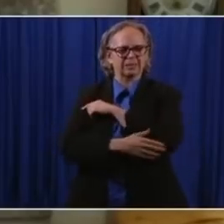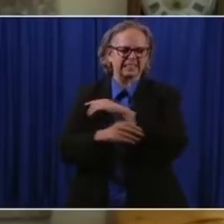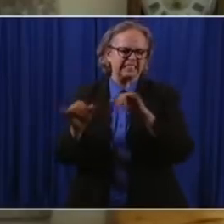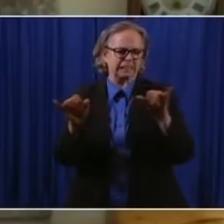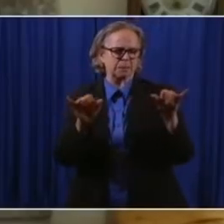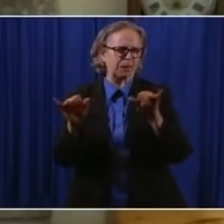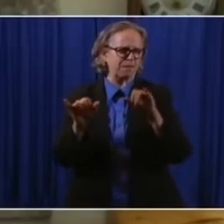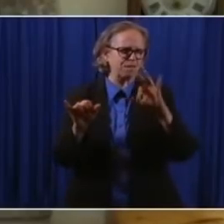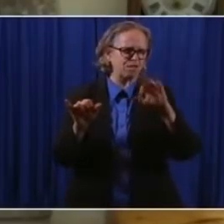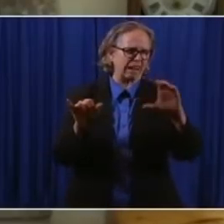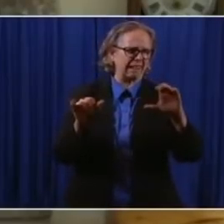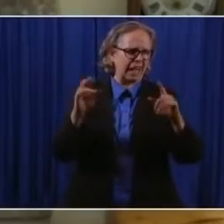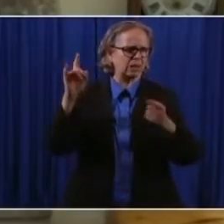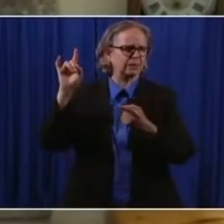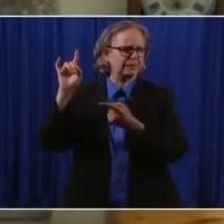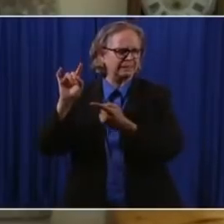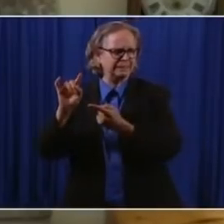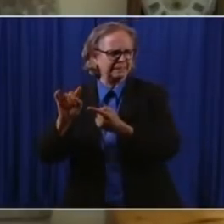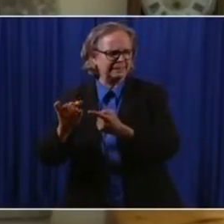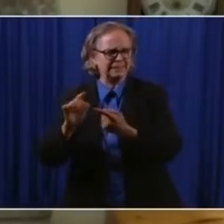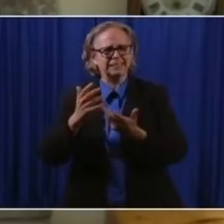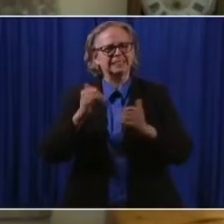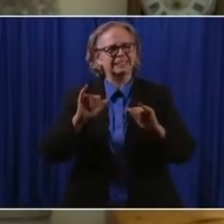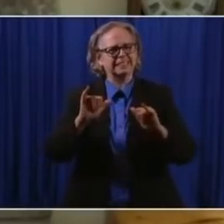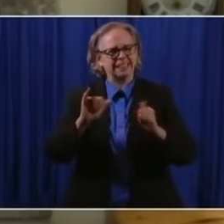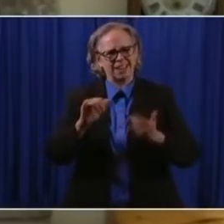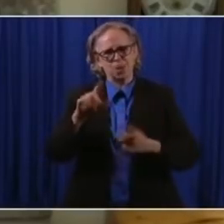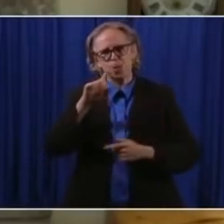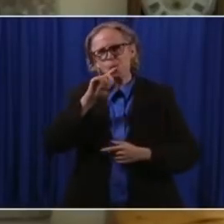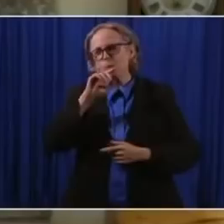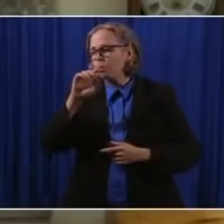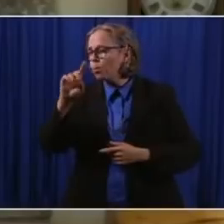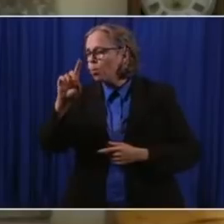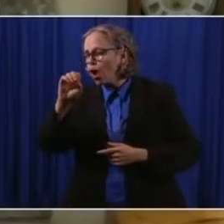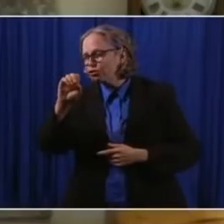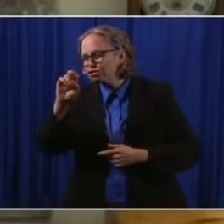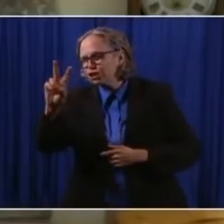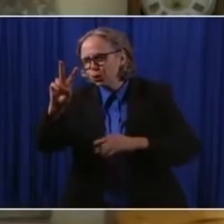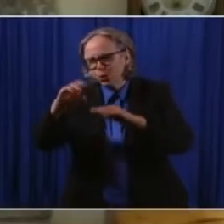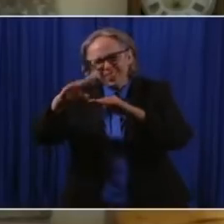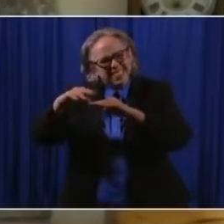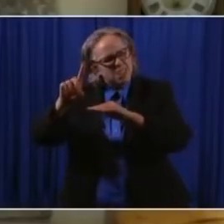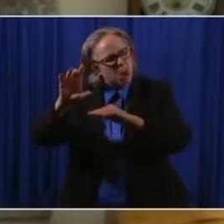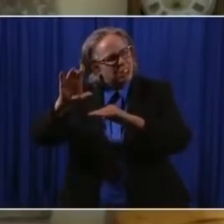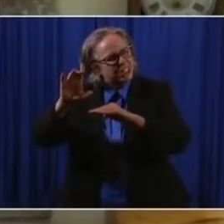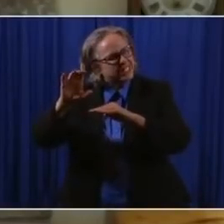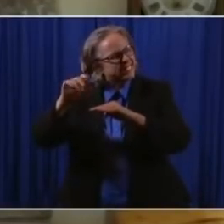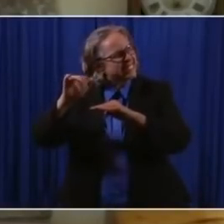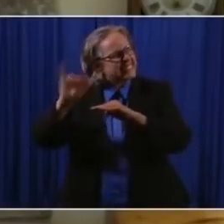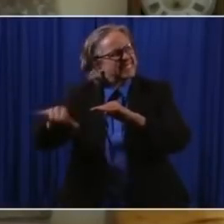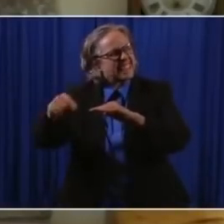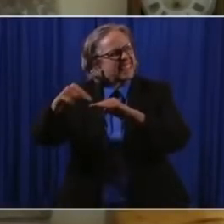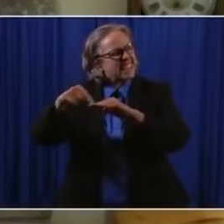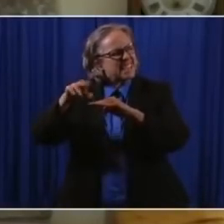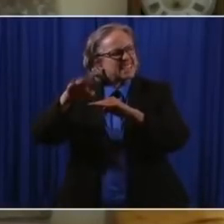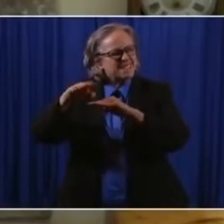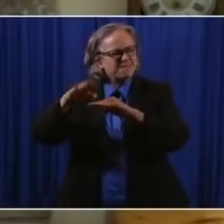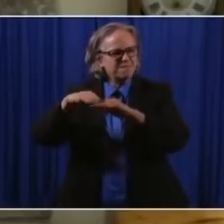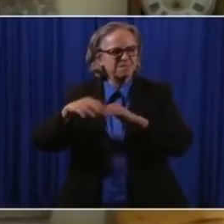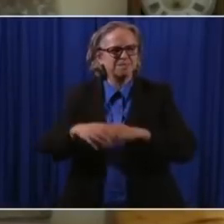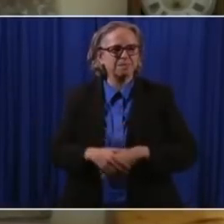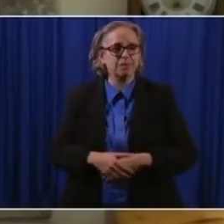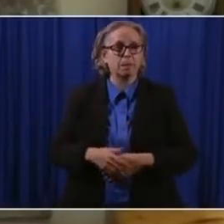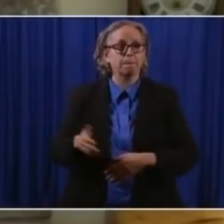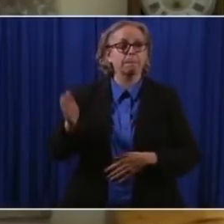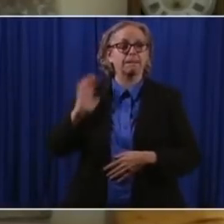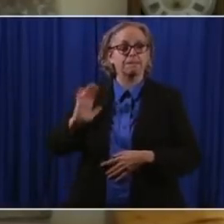good. They have 102 cases per 100,000. They have gone from an average of 22 outpatient visits